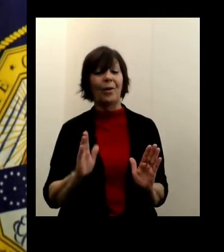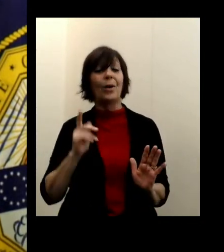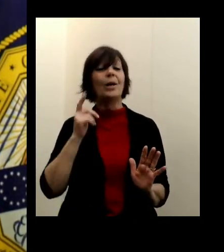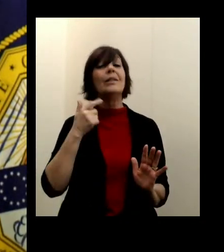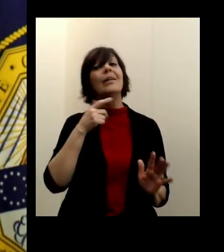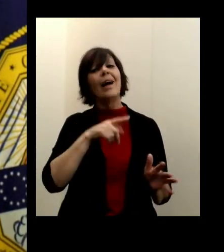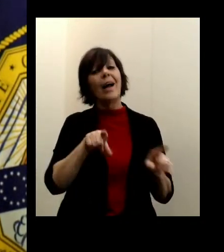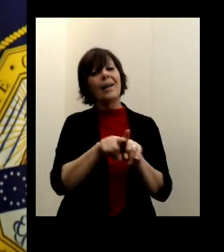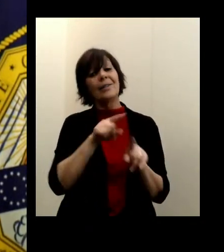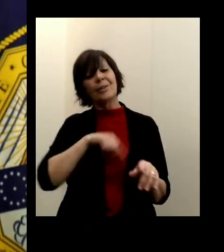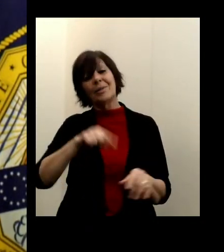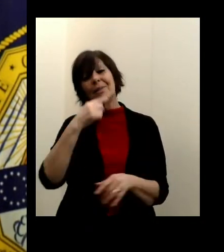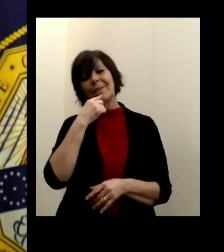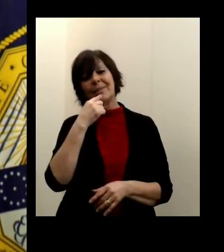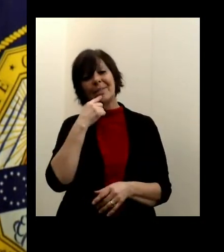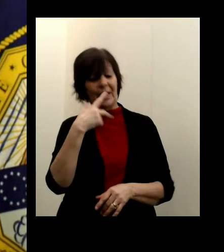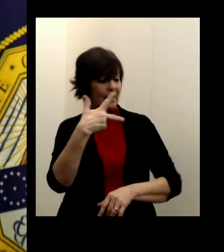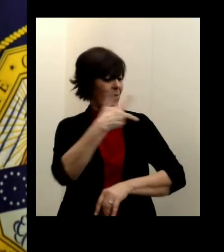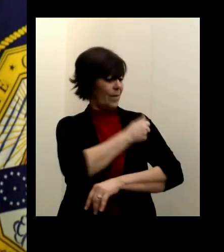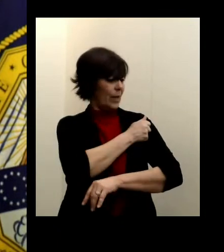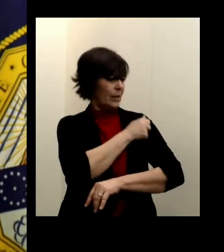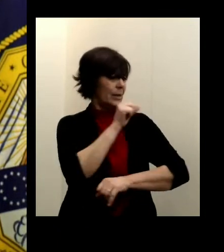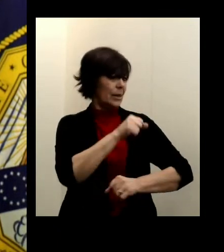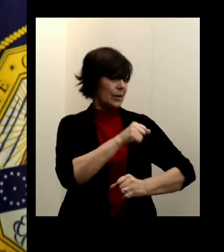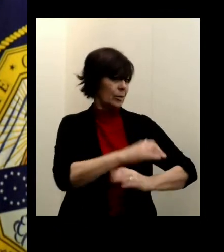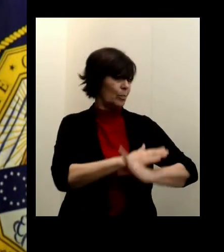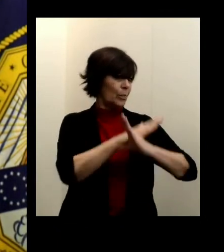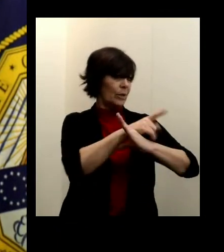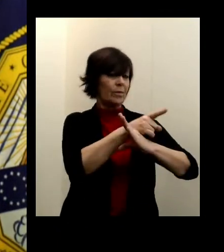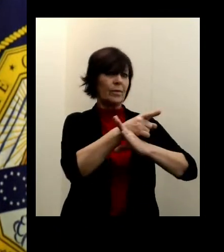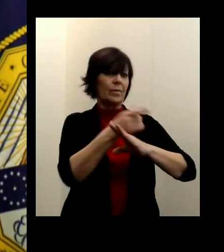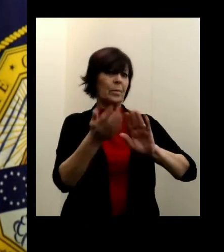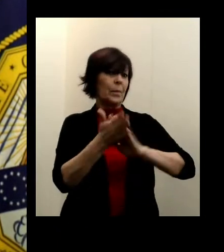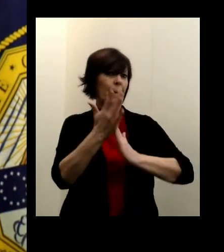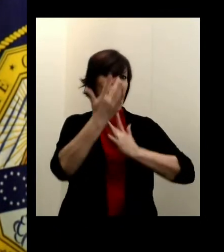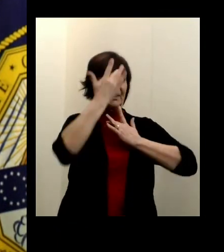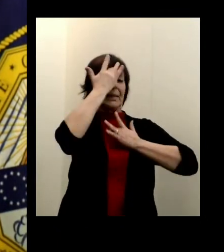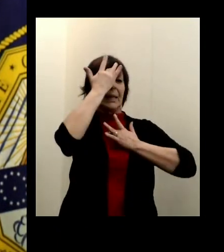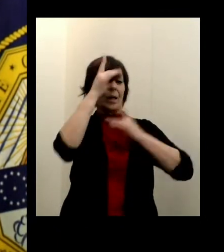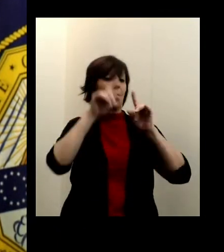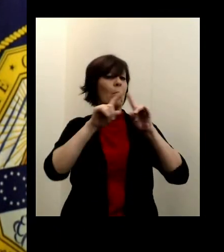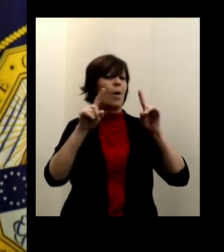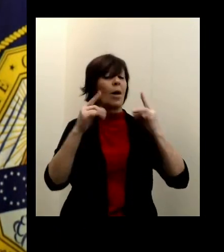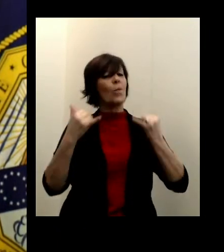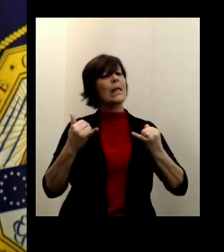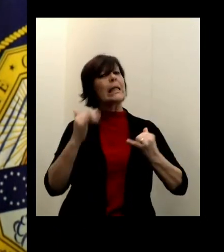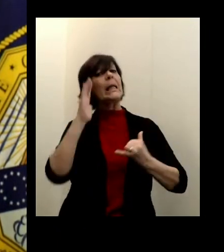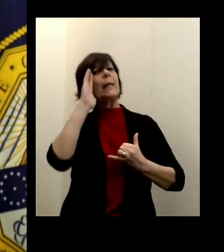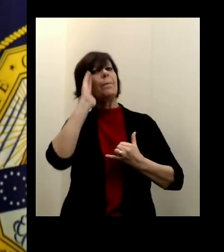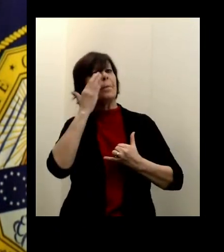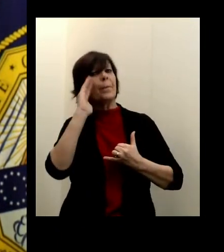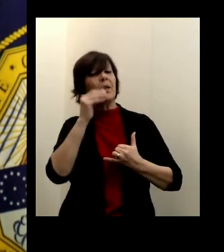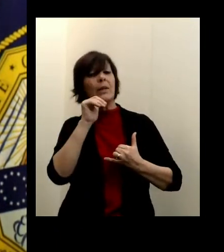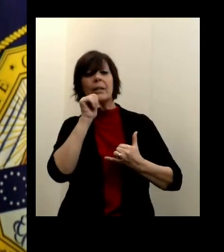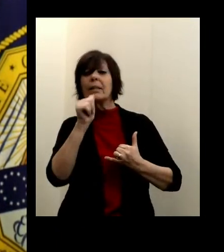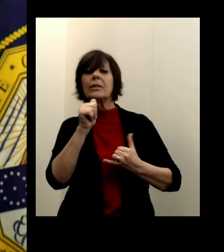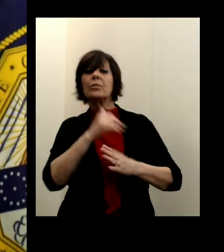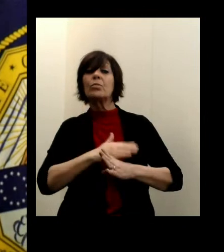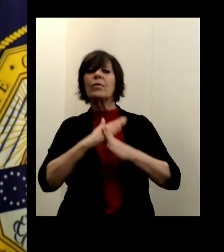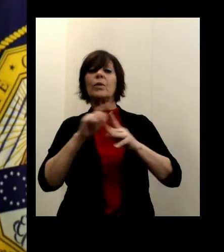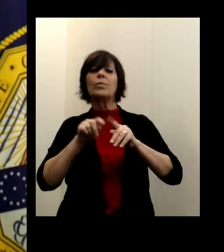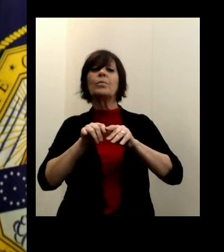noted, having the vaccine may protect you from getting sick, but it does not appear, at least to this point, it may stop you from being a